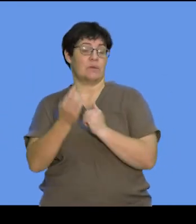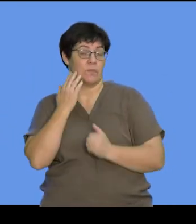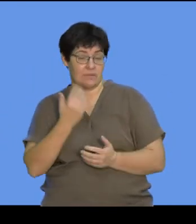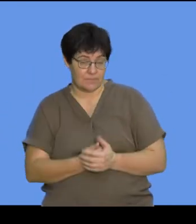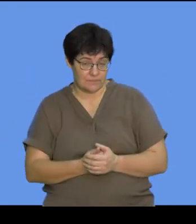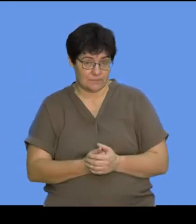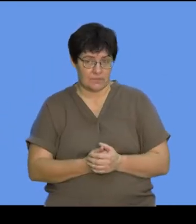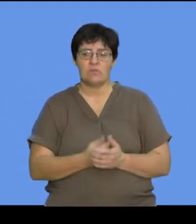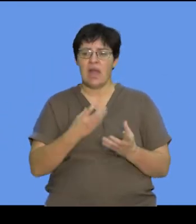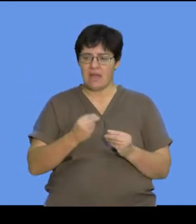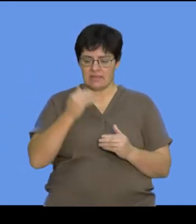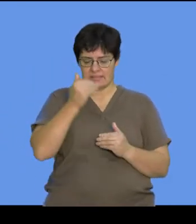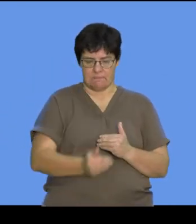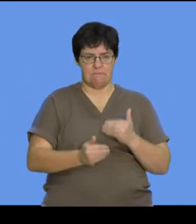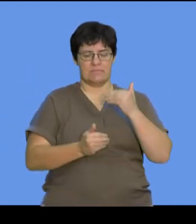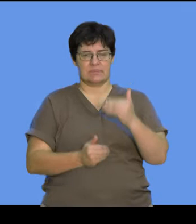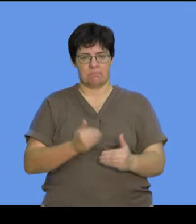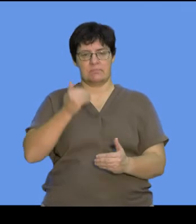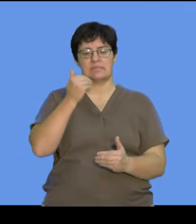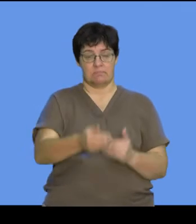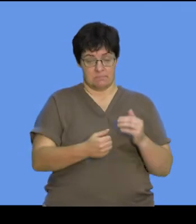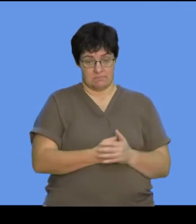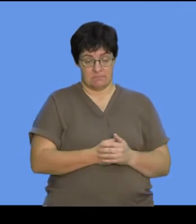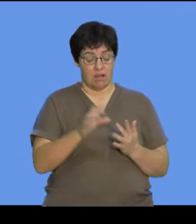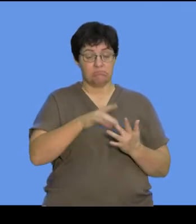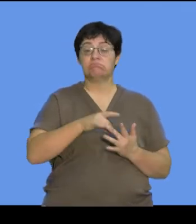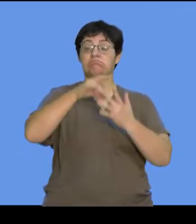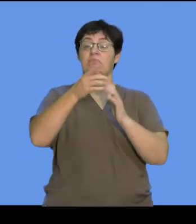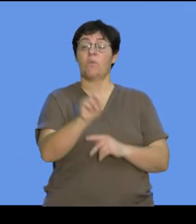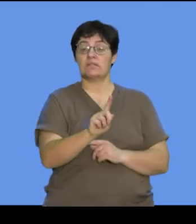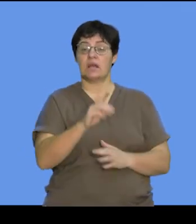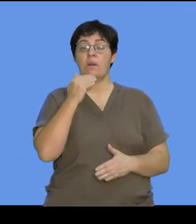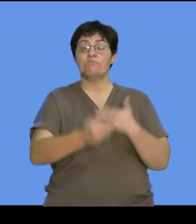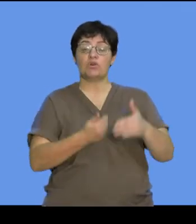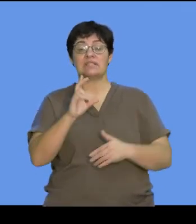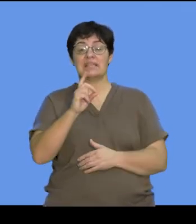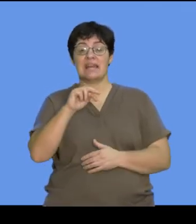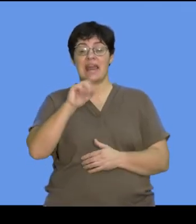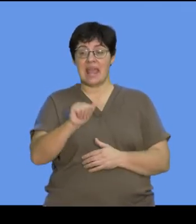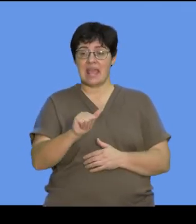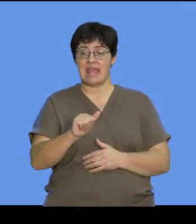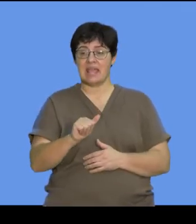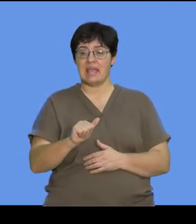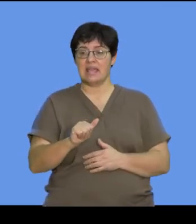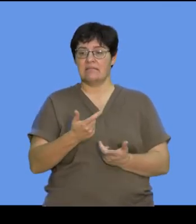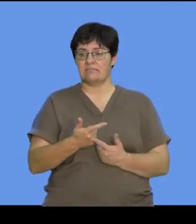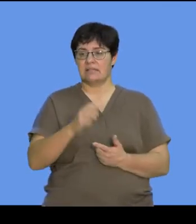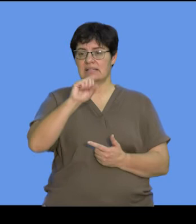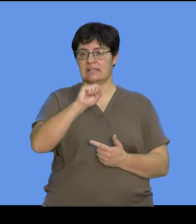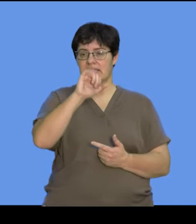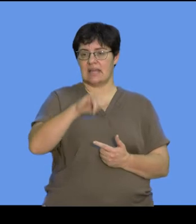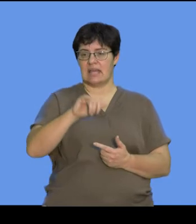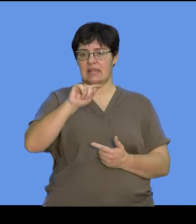that a cell goes through different stages, and what is unique is that the process of DNA synthesis or